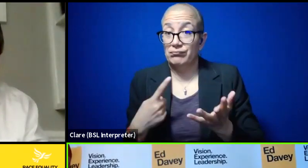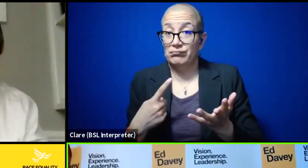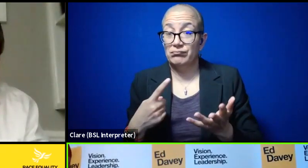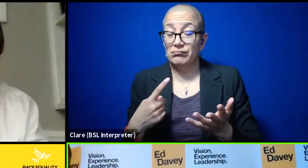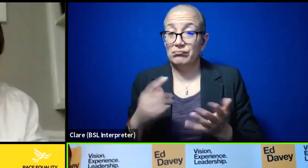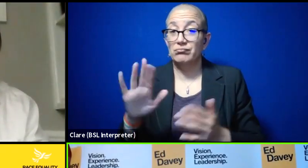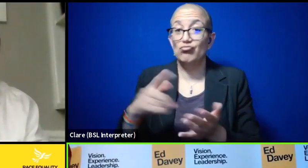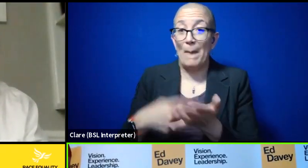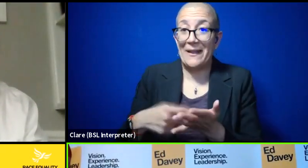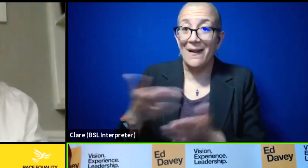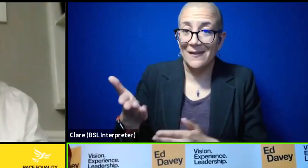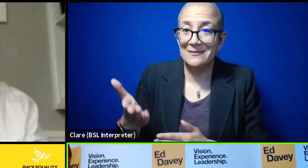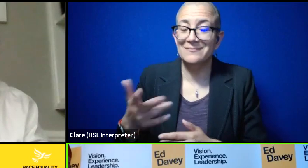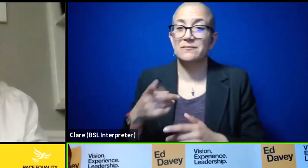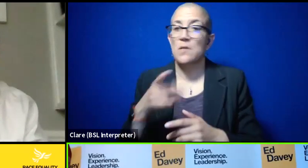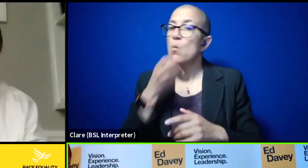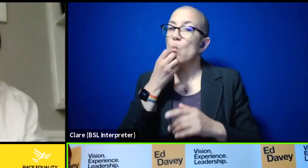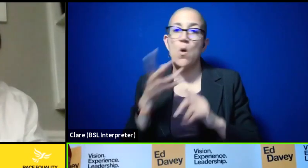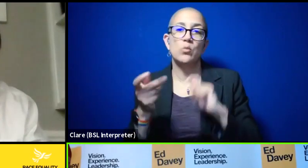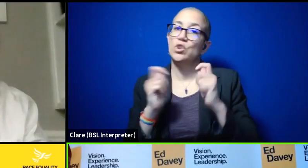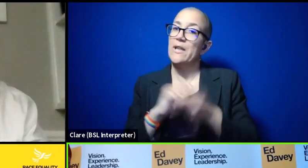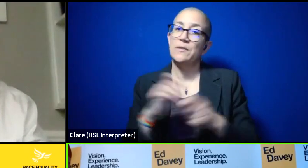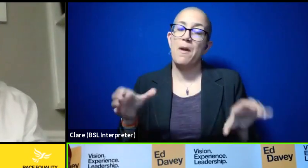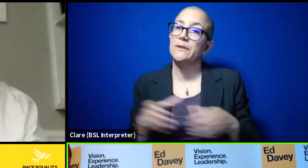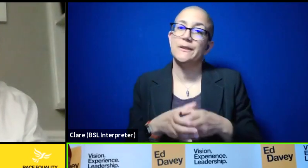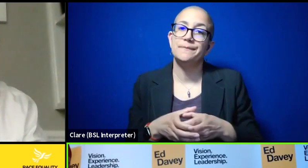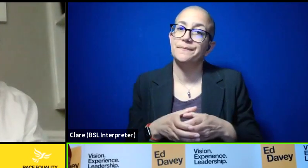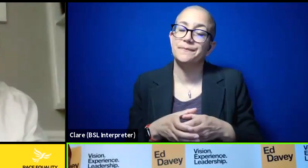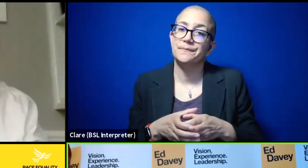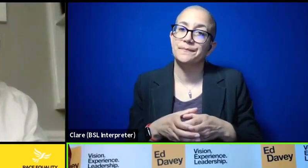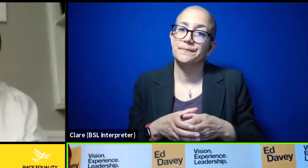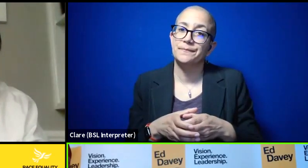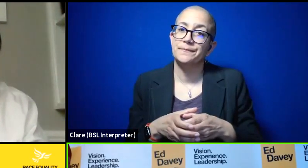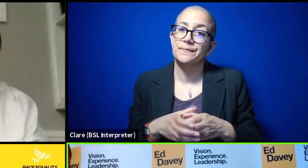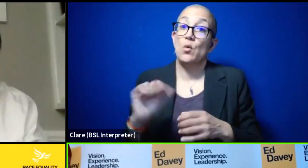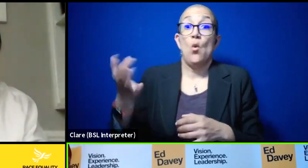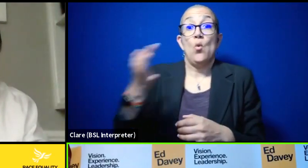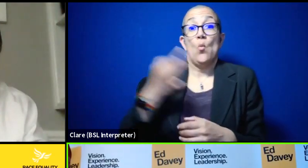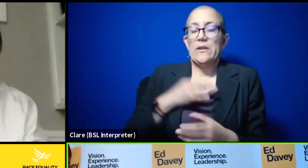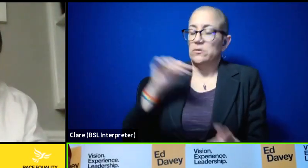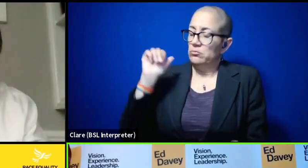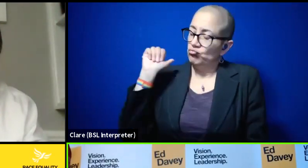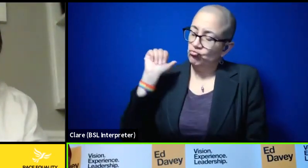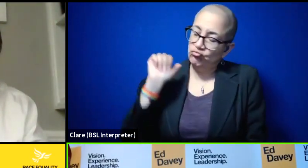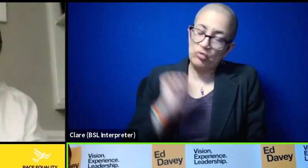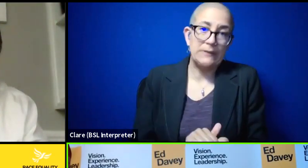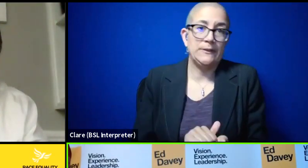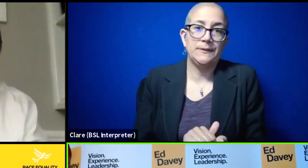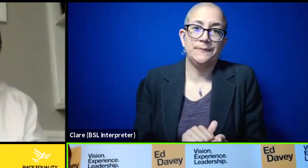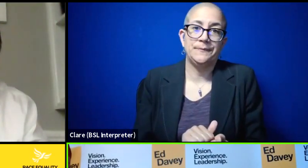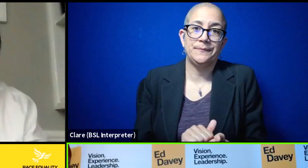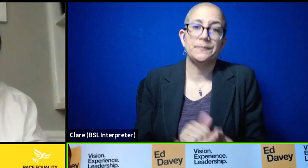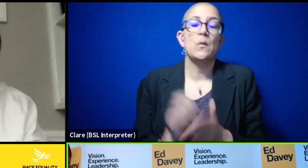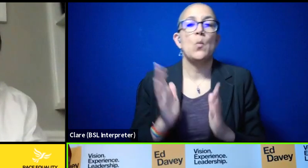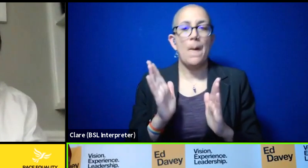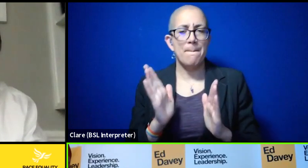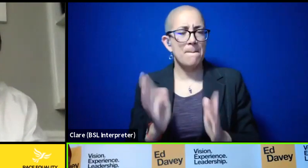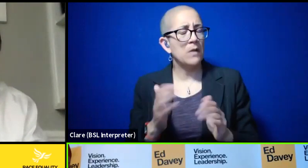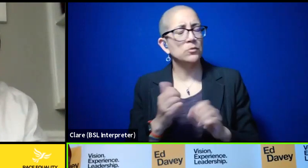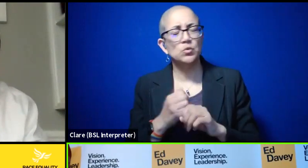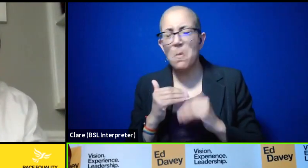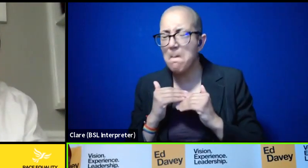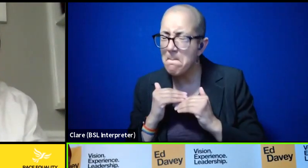we're going to change the party. So your question is absolutely right. We've got to do far more